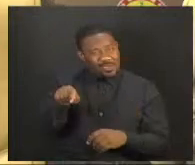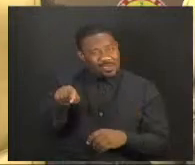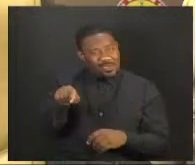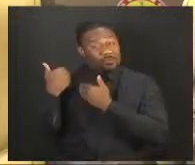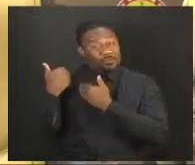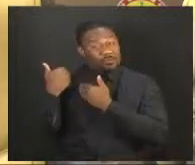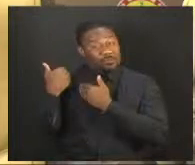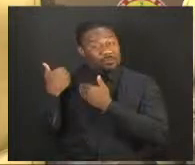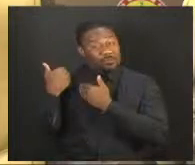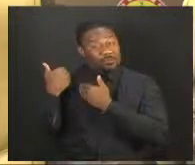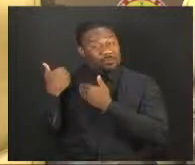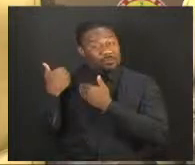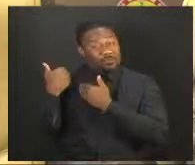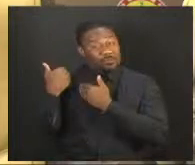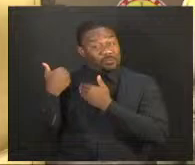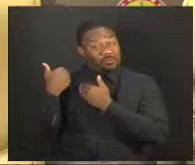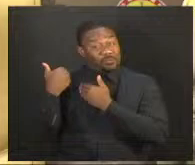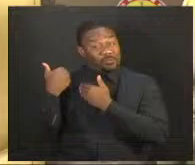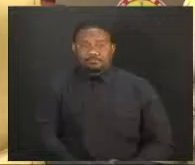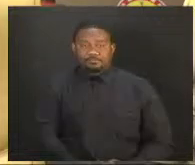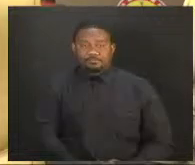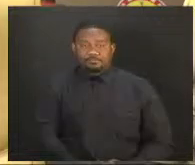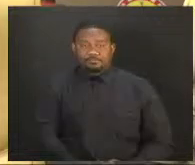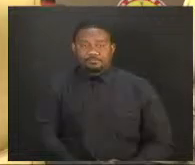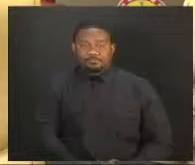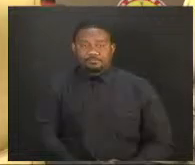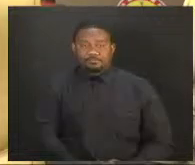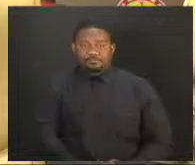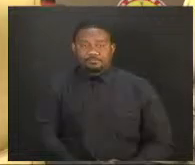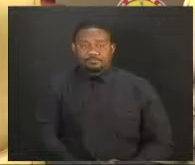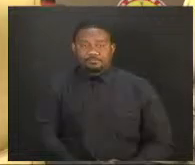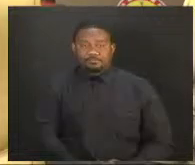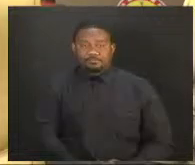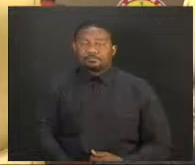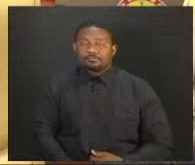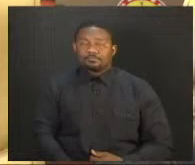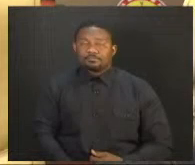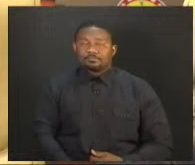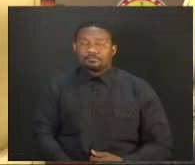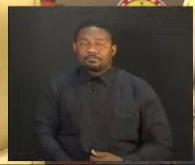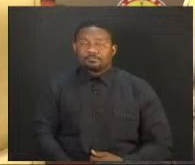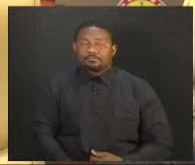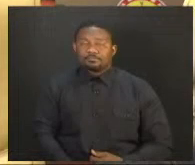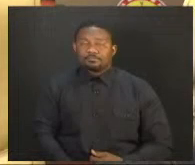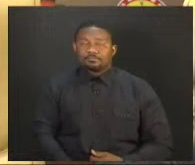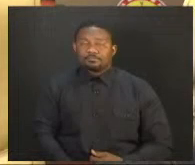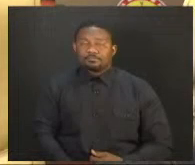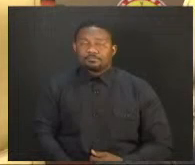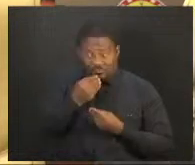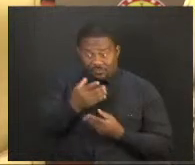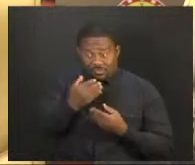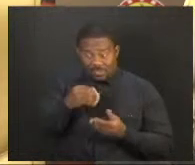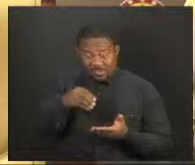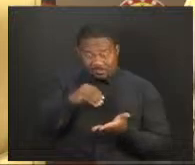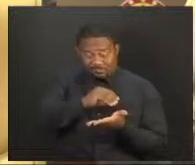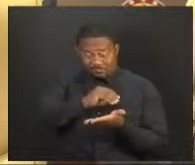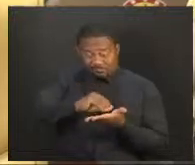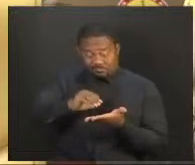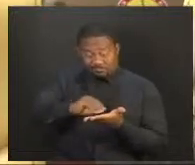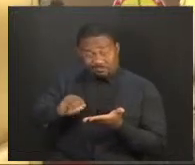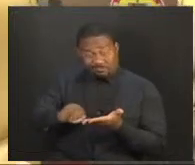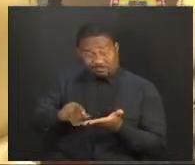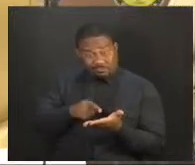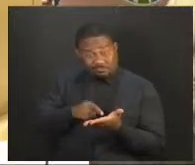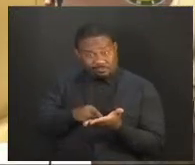Speaker, the rendition here does not convey accurately what